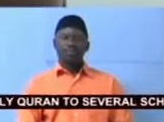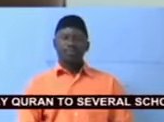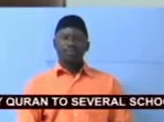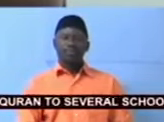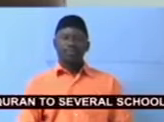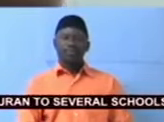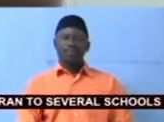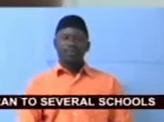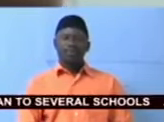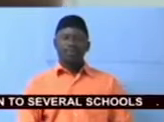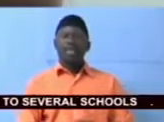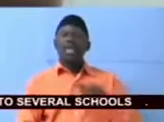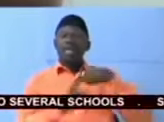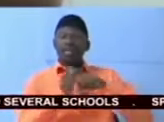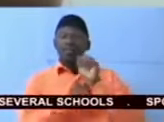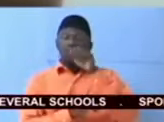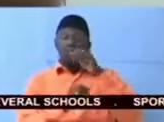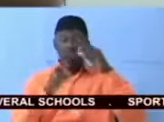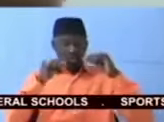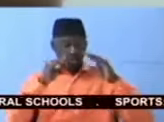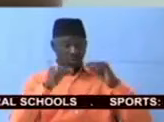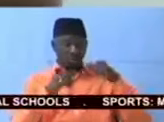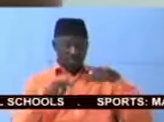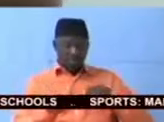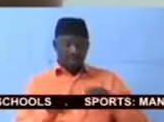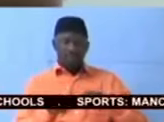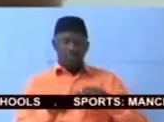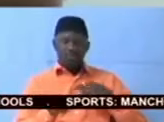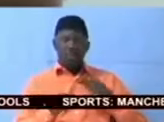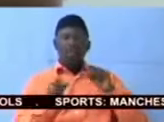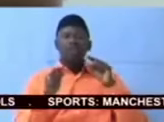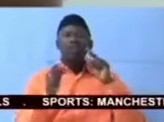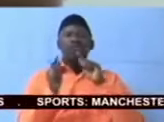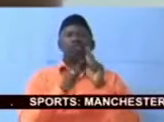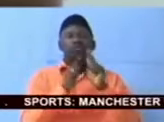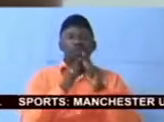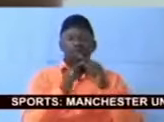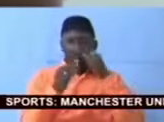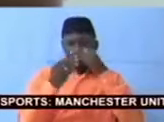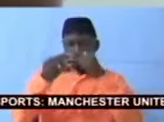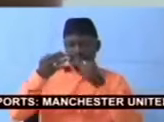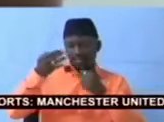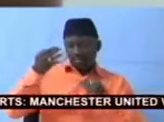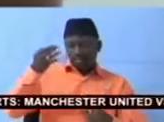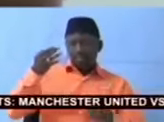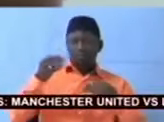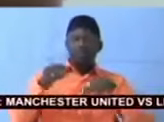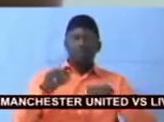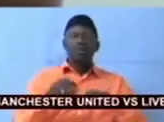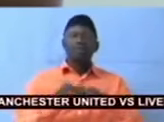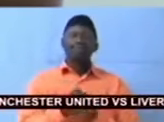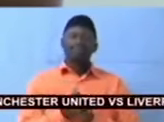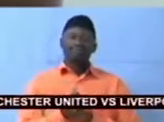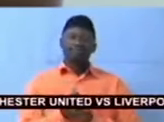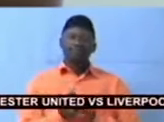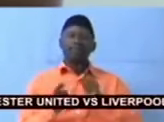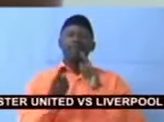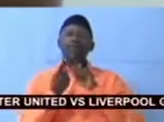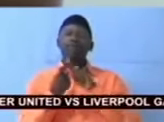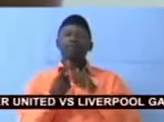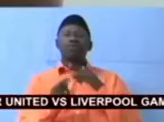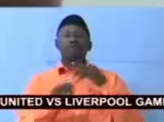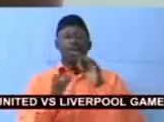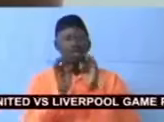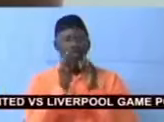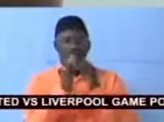go through the following issues today. Ci jamono yi nga joxe say sede fi nak yi ma lim ci ni mom la bëgg ñu waxtane. You shall tell the commission